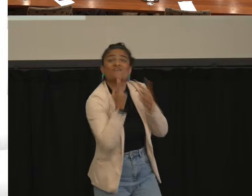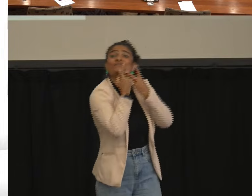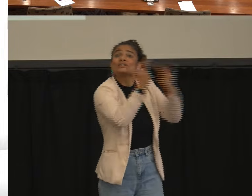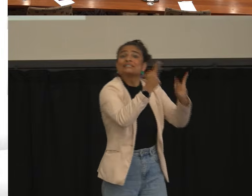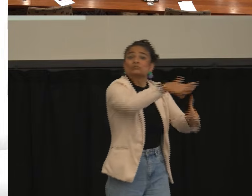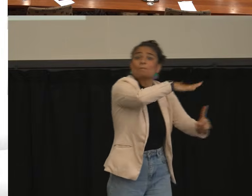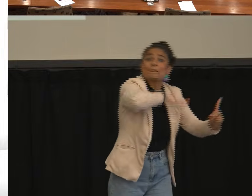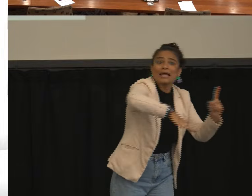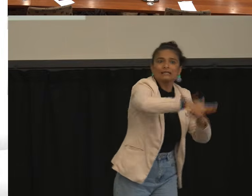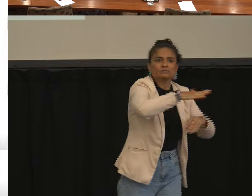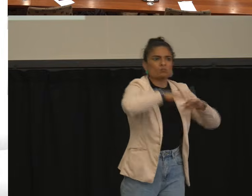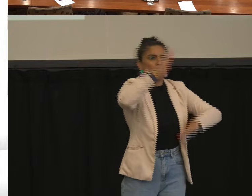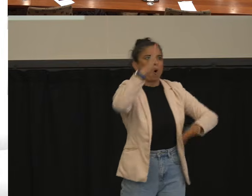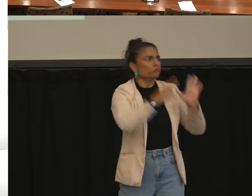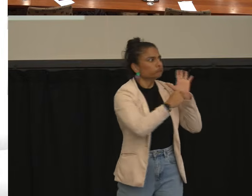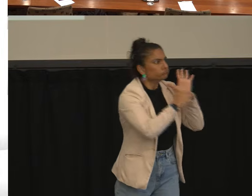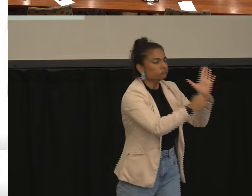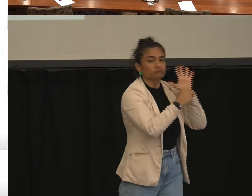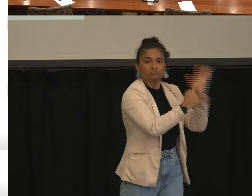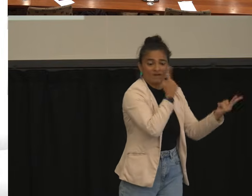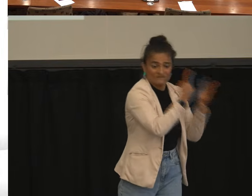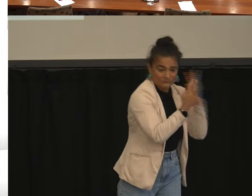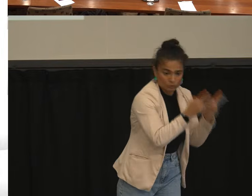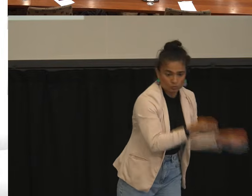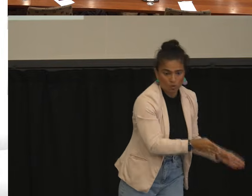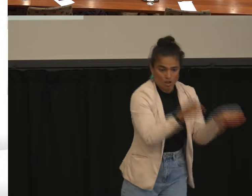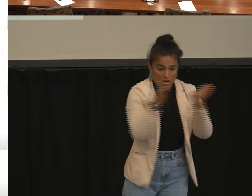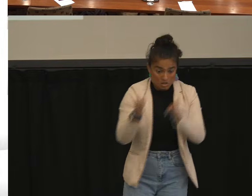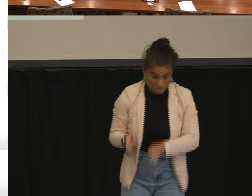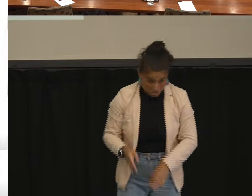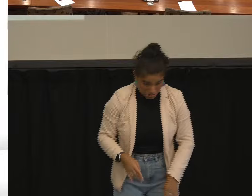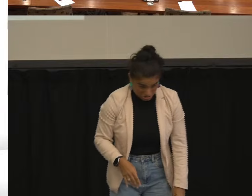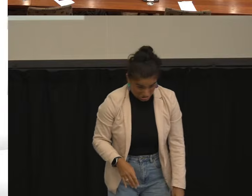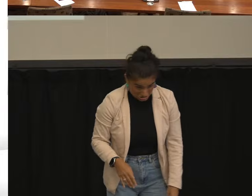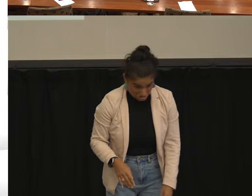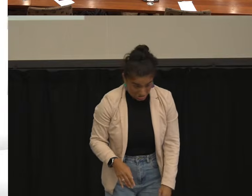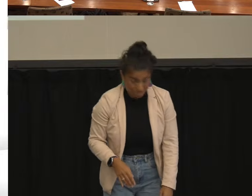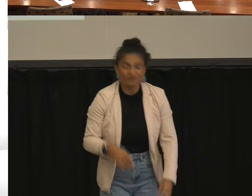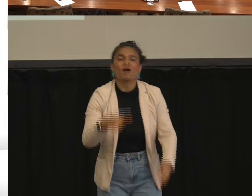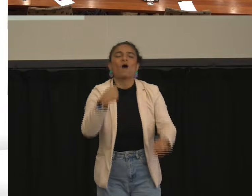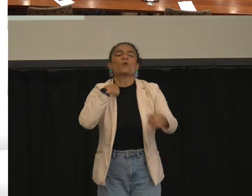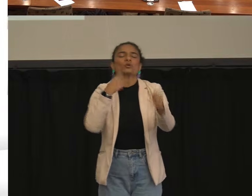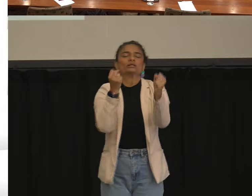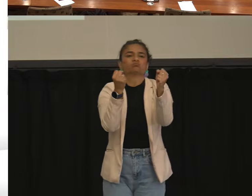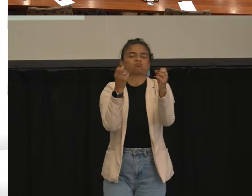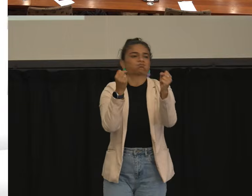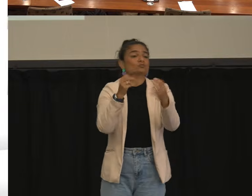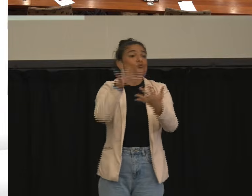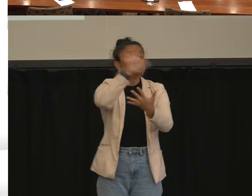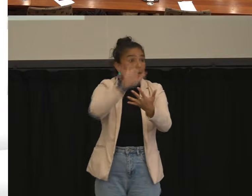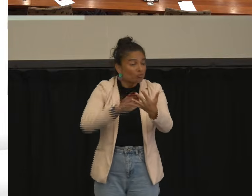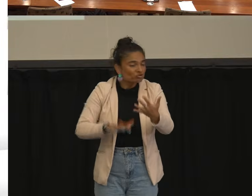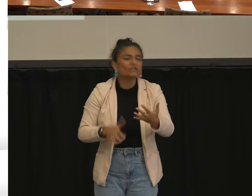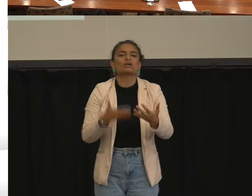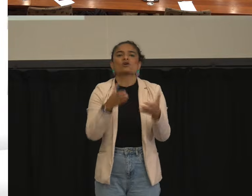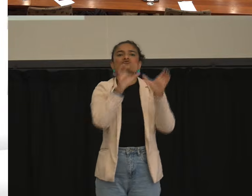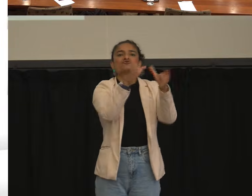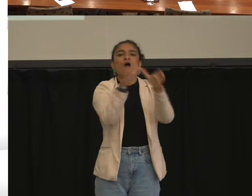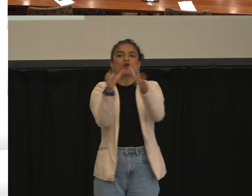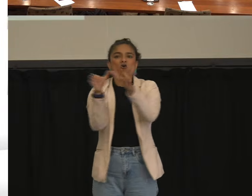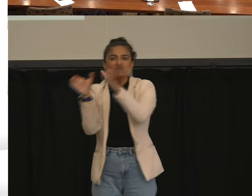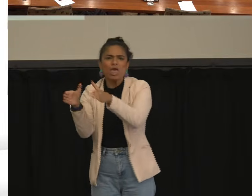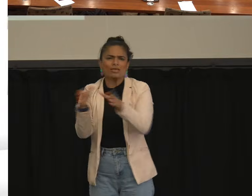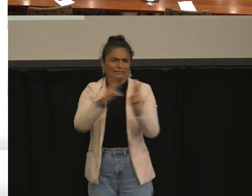more demonstrative and more visual and demonstrating different concepts.